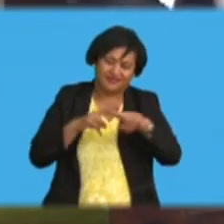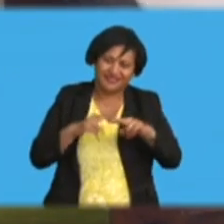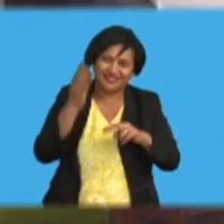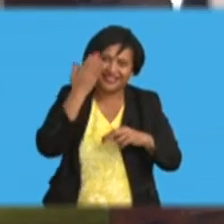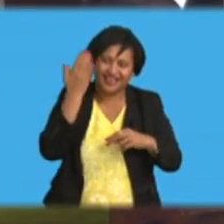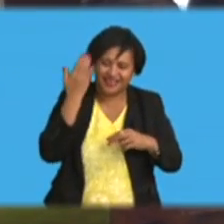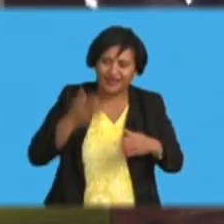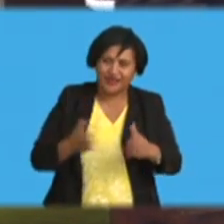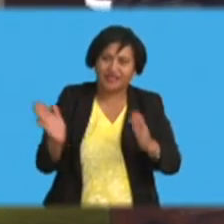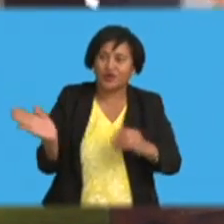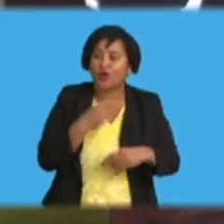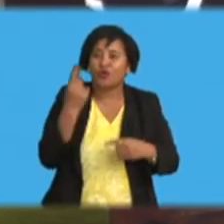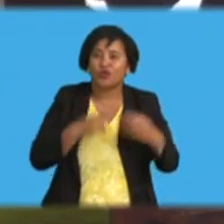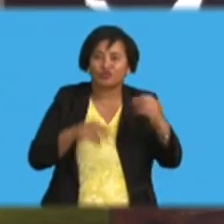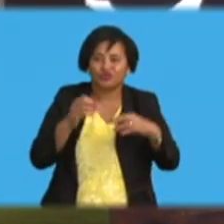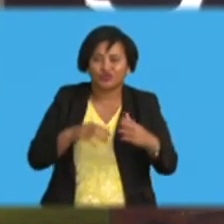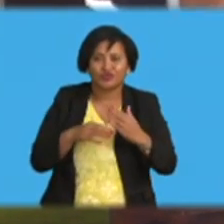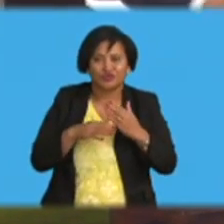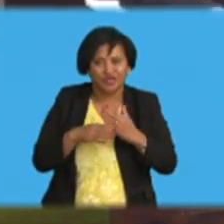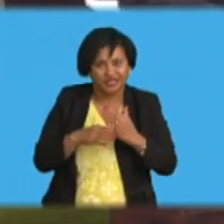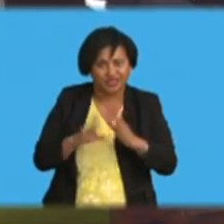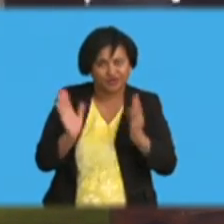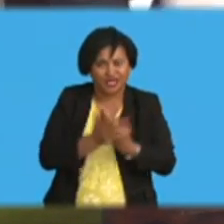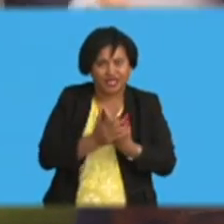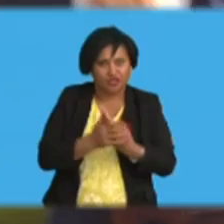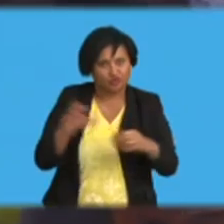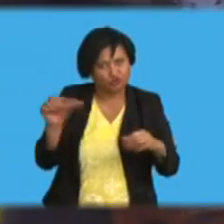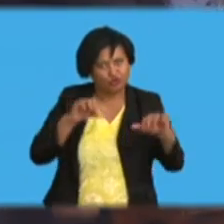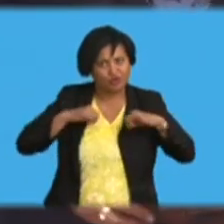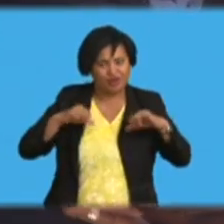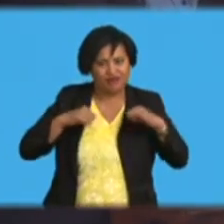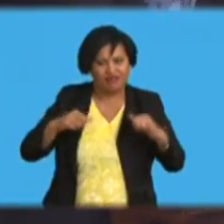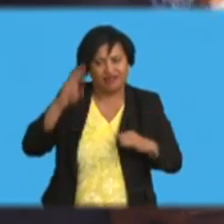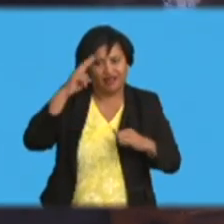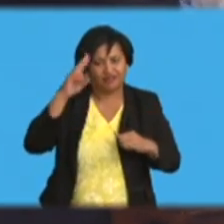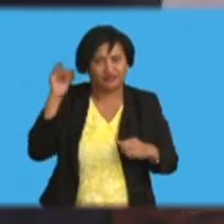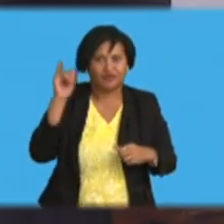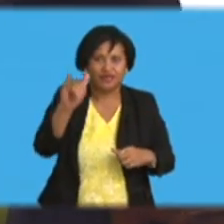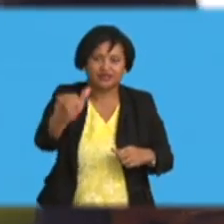success, and we wish our national carrier, and indeed we need to be proud of our national carrier. Thank you.